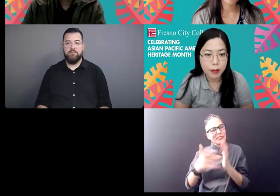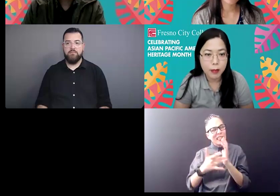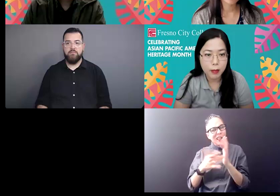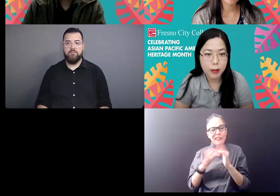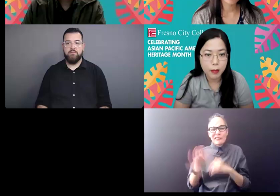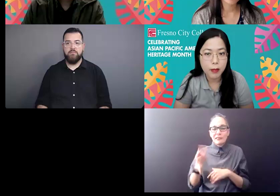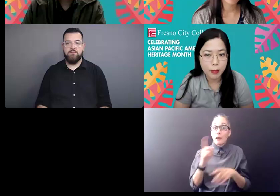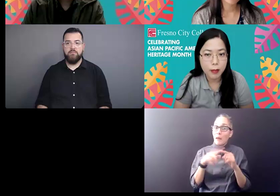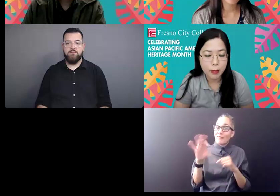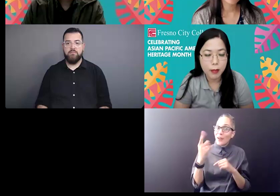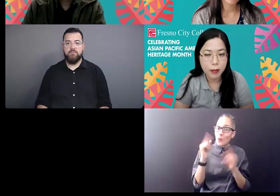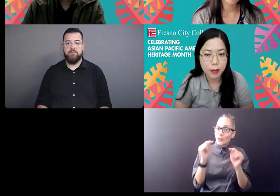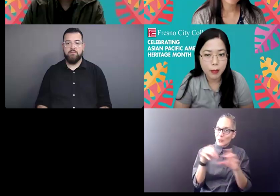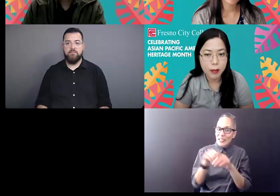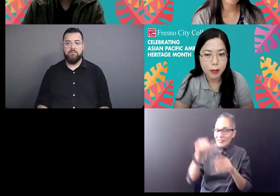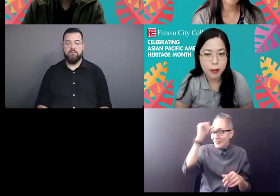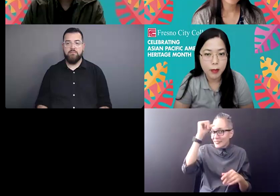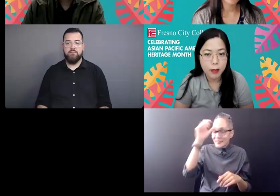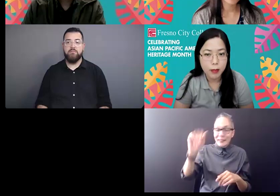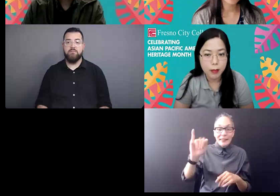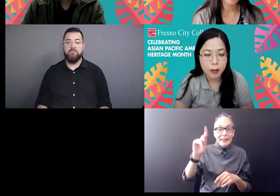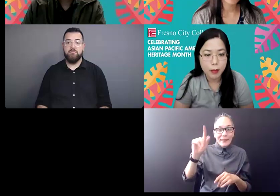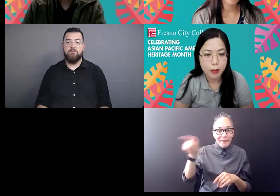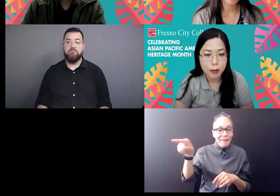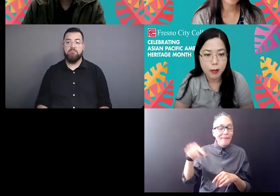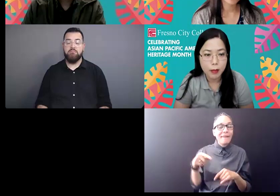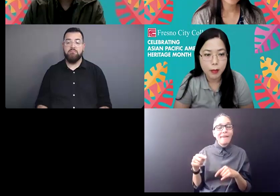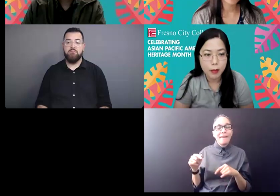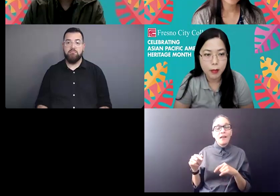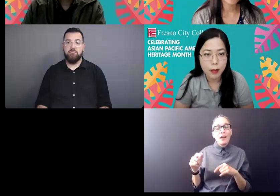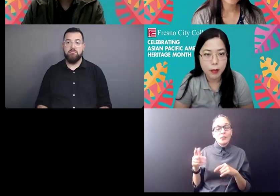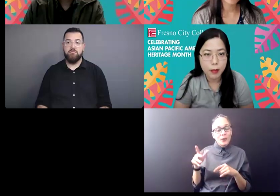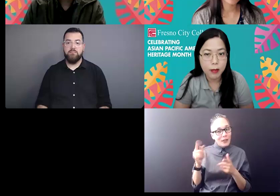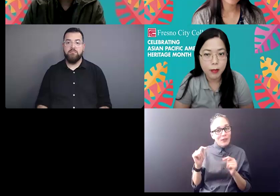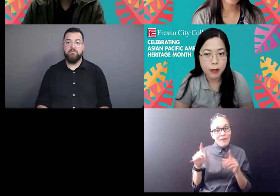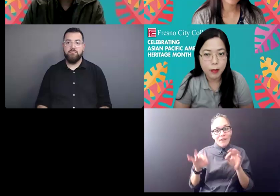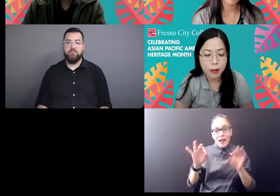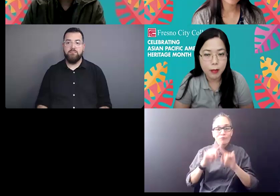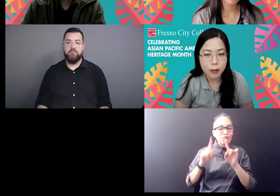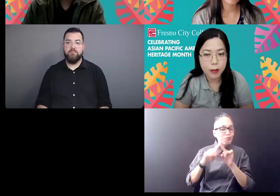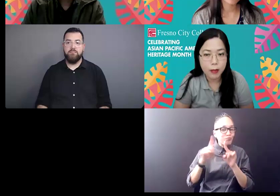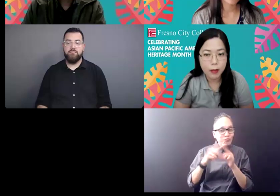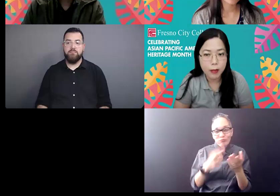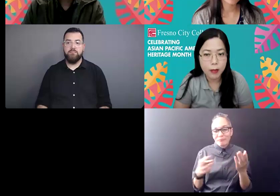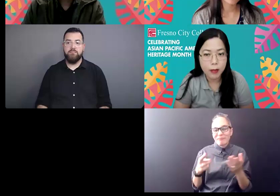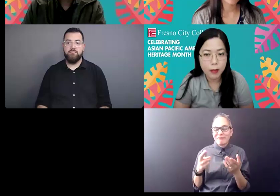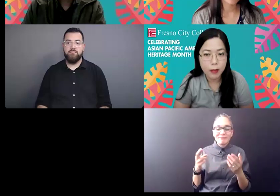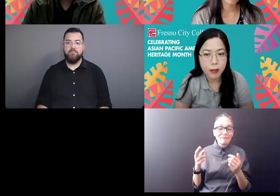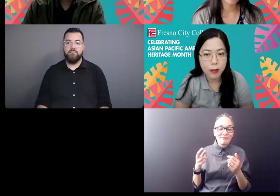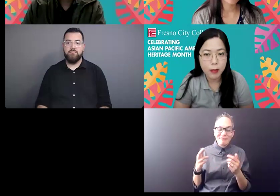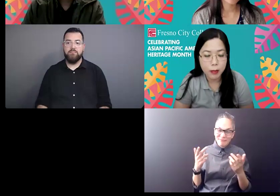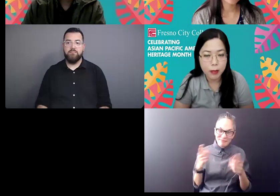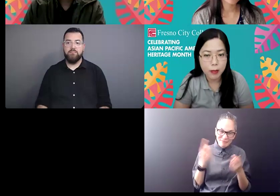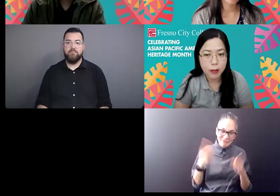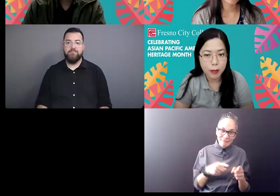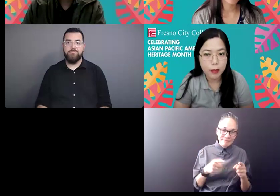from India. And so I really tried my best to find all the resources available to pass the class. But ultimately,